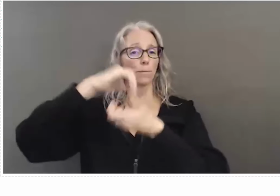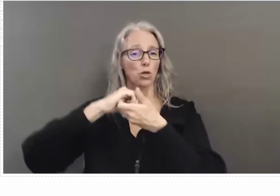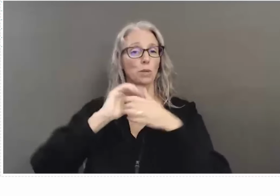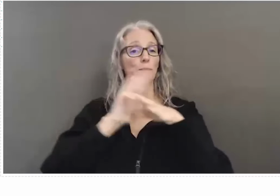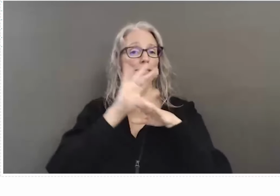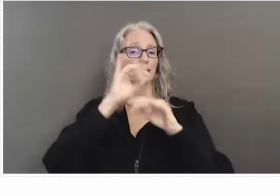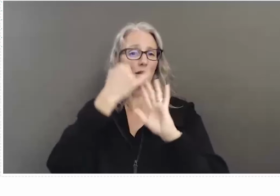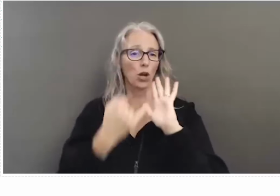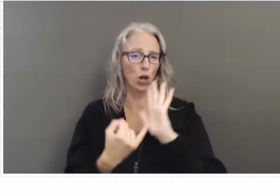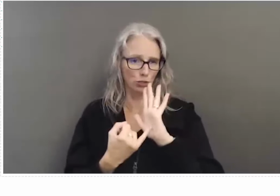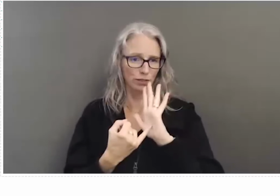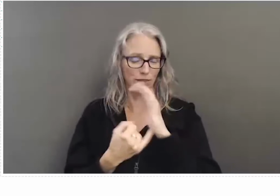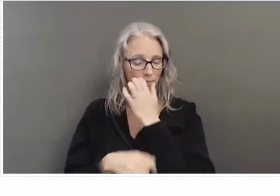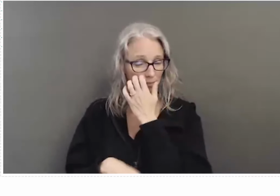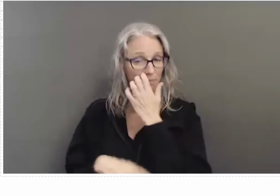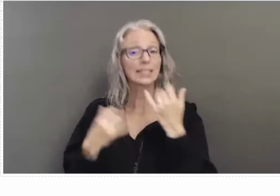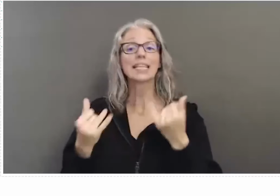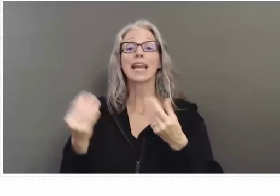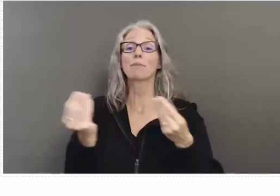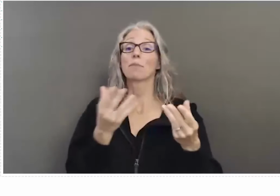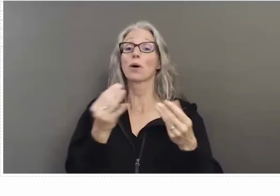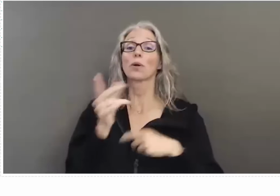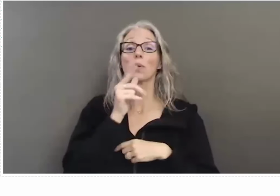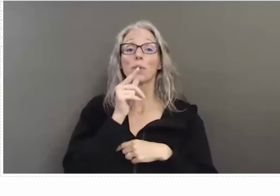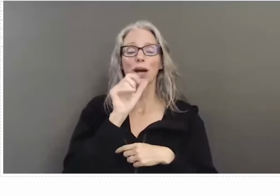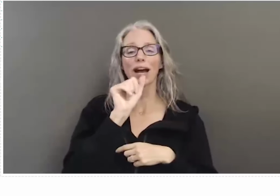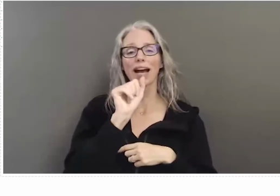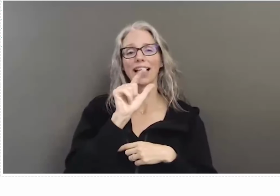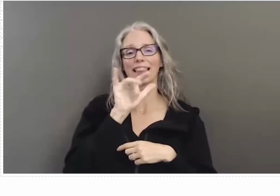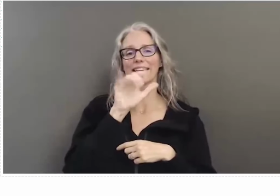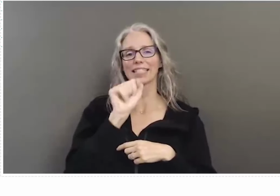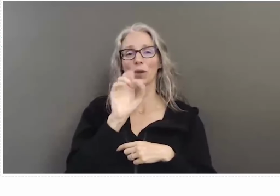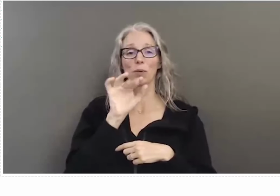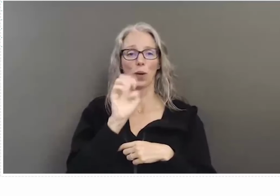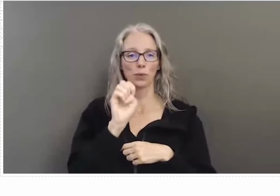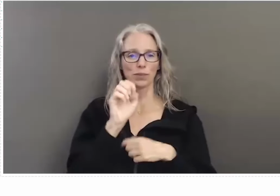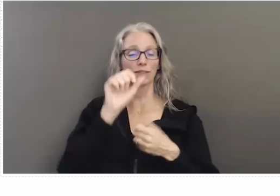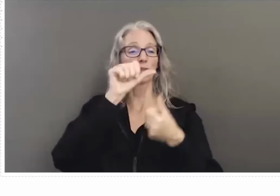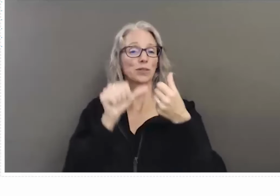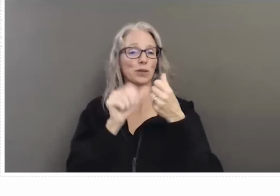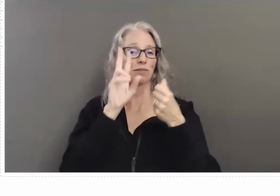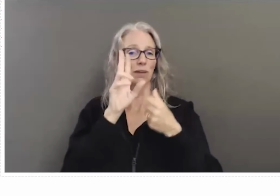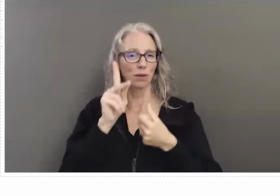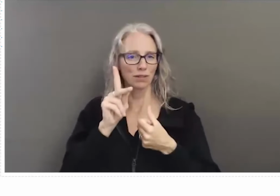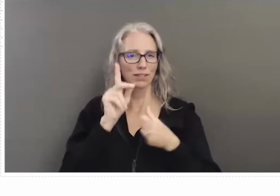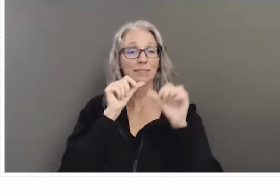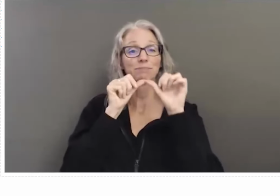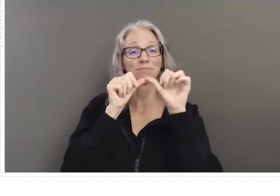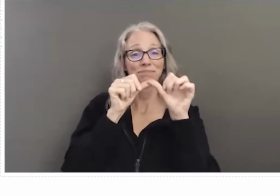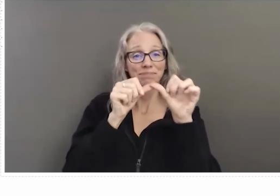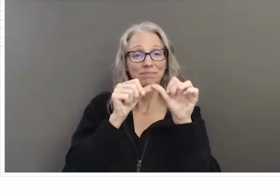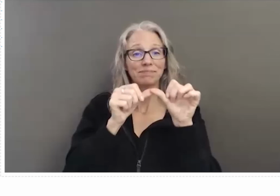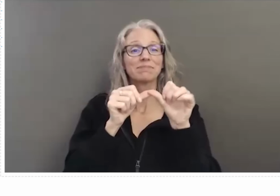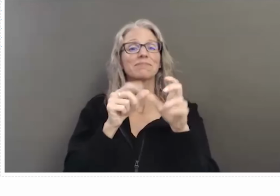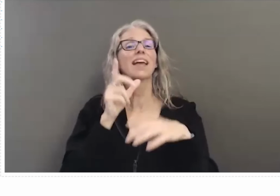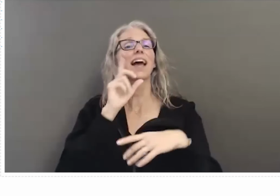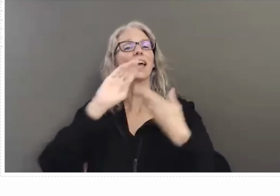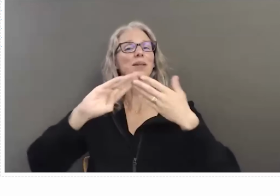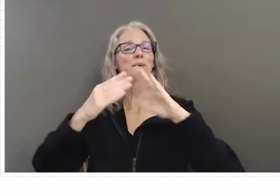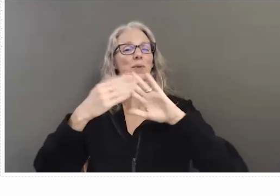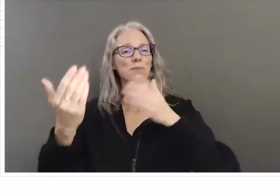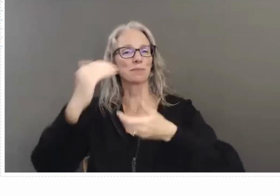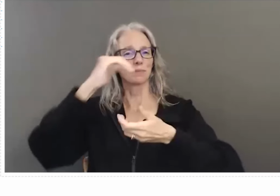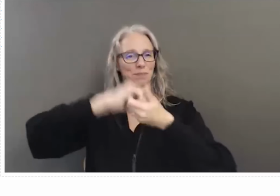Moderating today's session will be Alicia Rose, Associate Vice President, Social Impact, Sustainability, and Corporate Citizenship at TD Bank